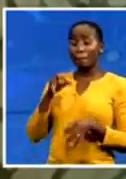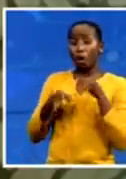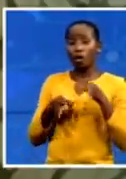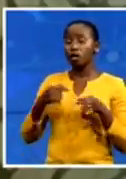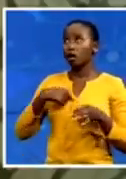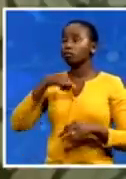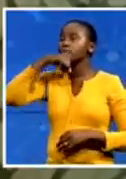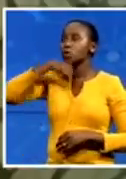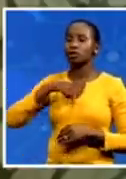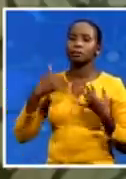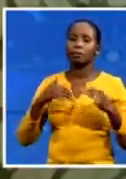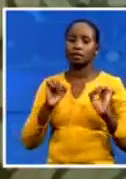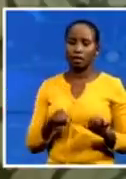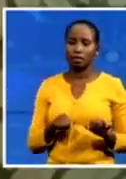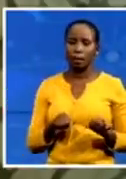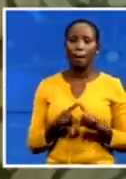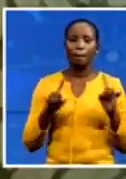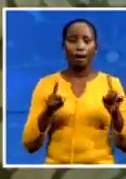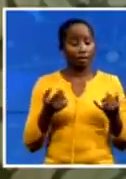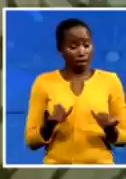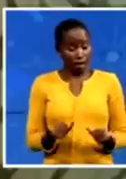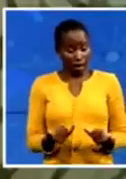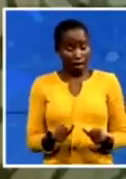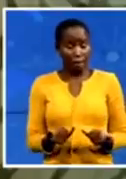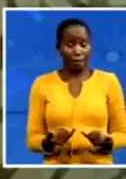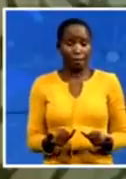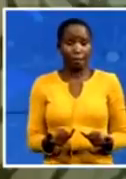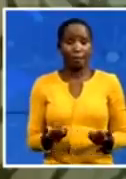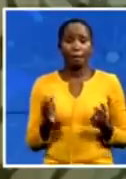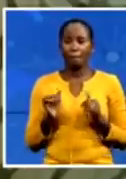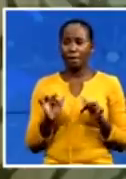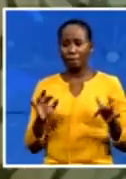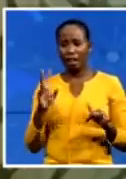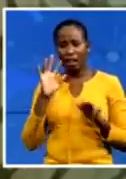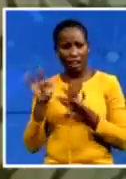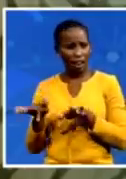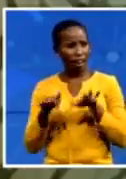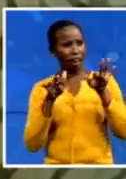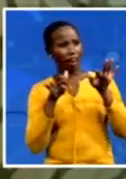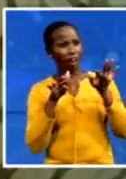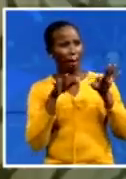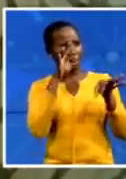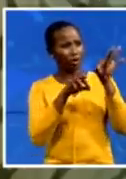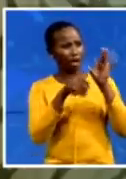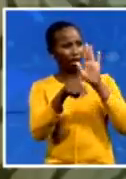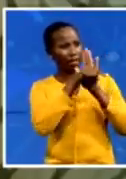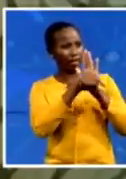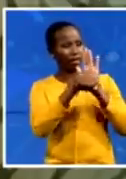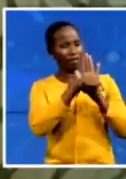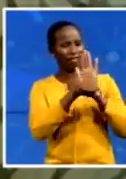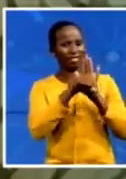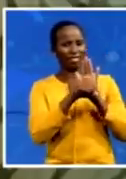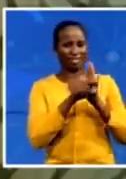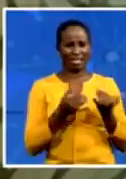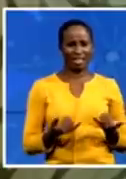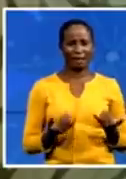think, people have such a negative idea of politicians that just jump off to another political party, which is what I don't want to do.